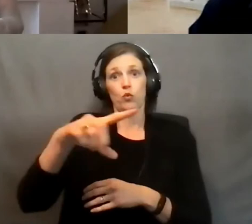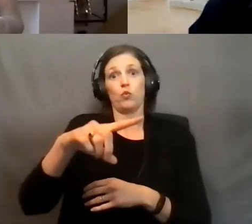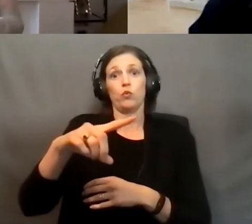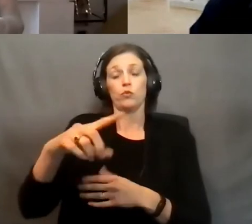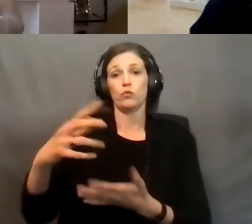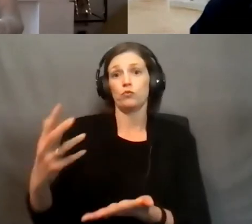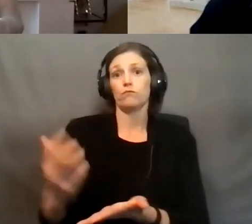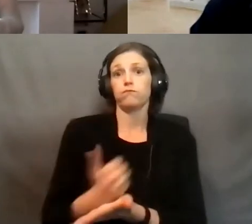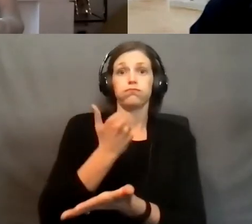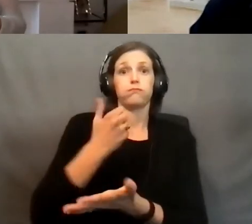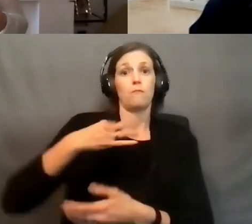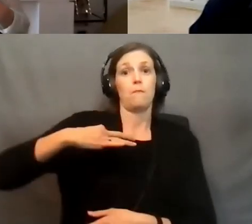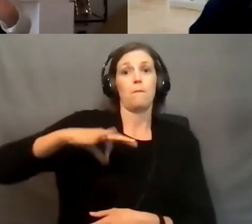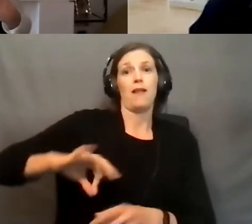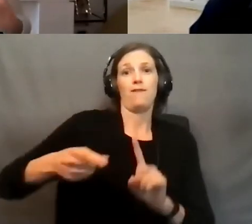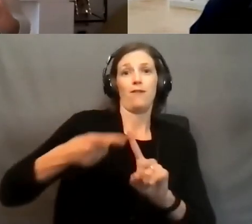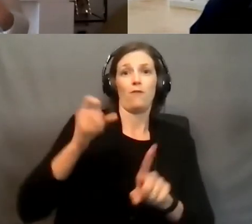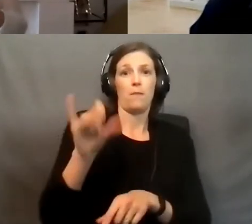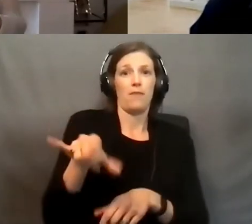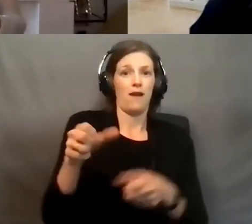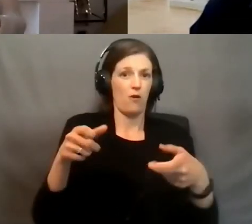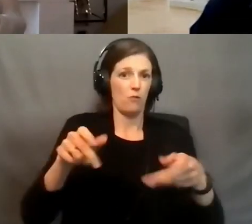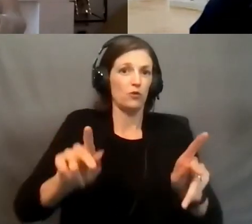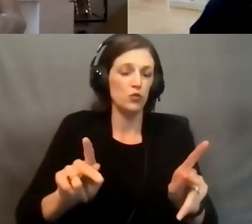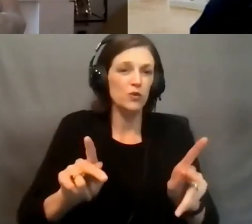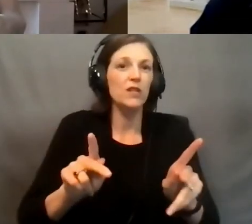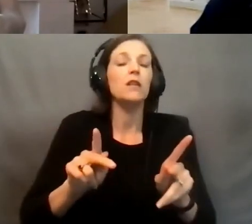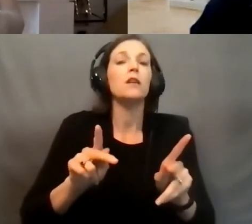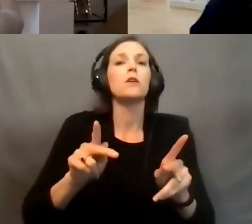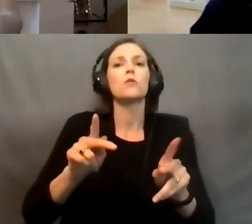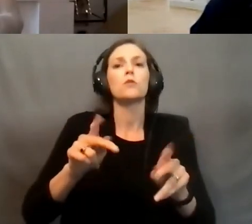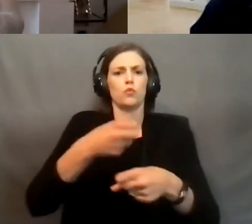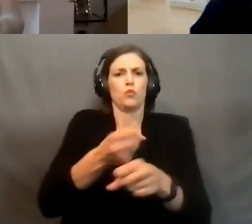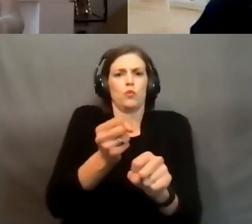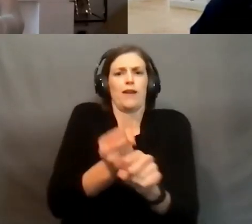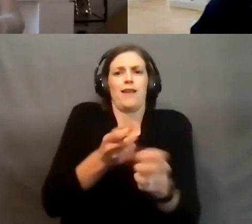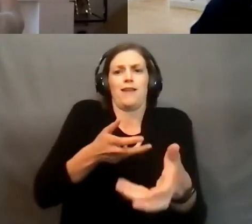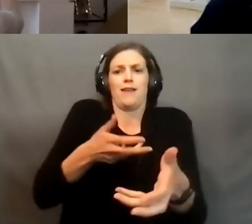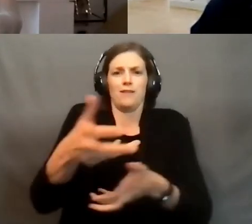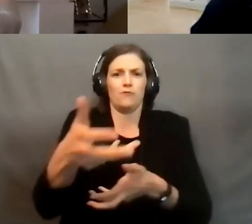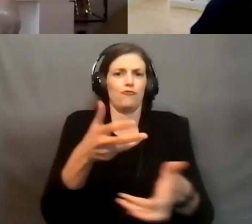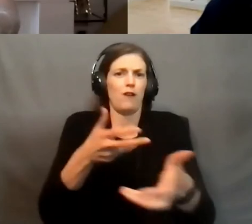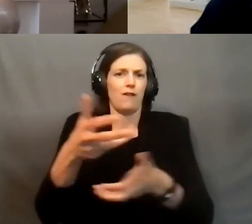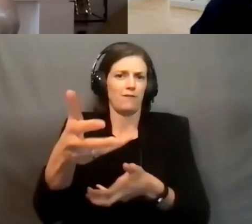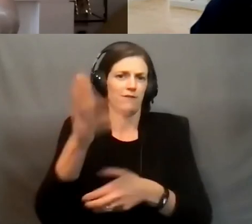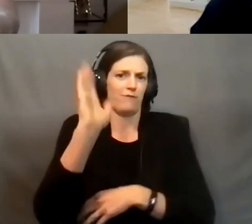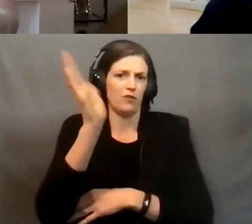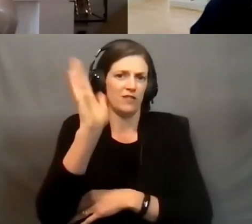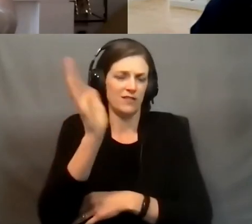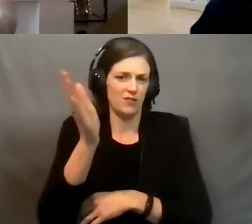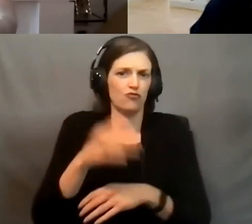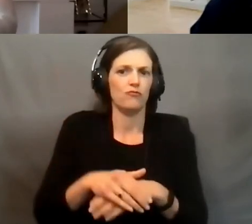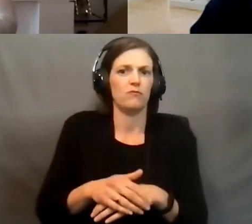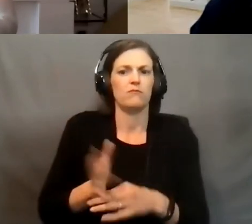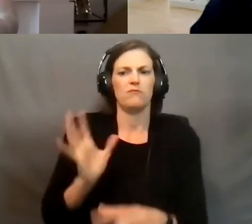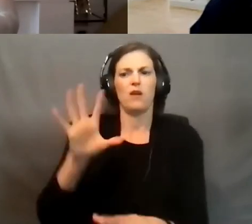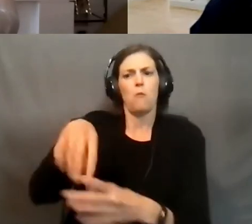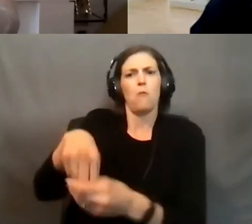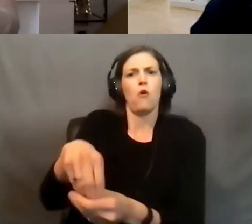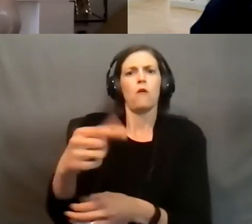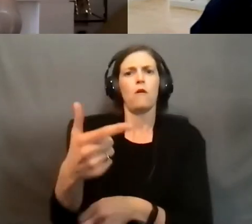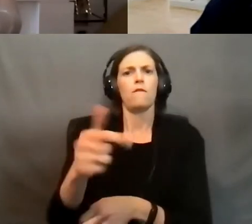opportunity of creating an interactive presentation and being part of that gallery.